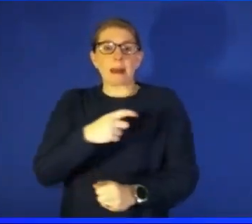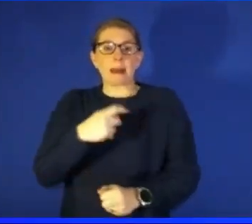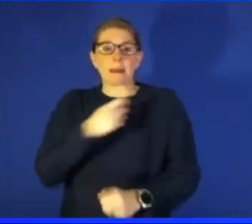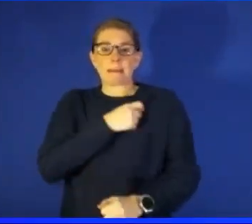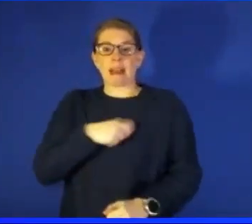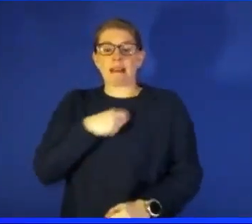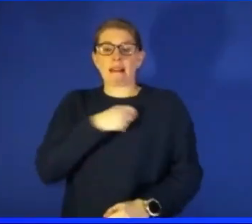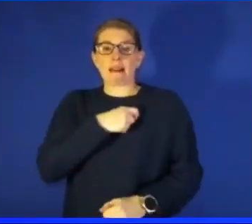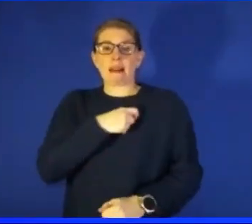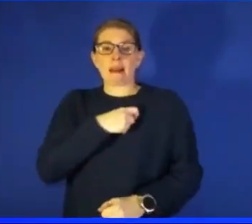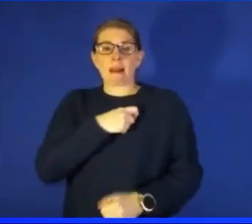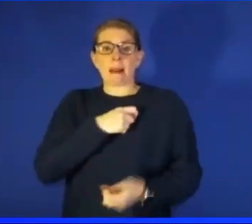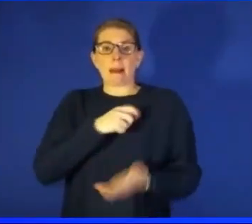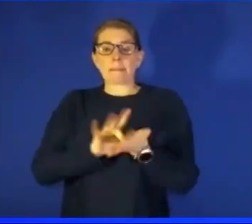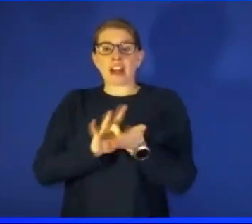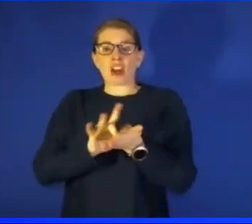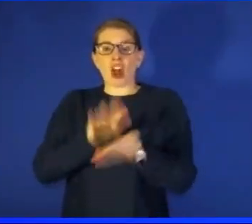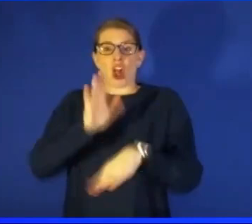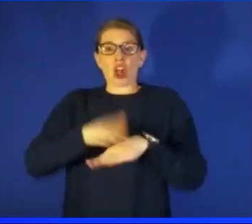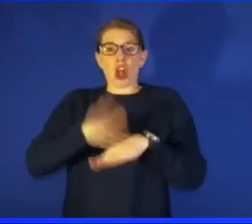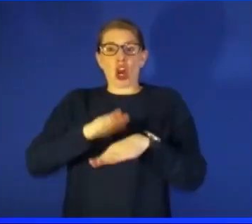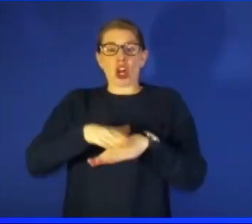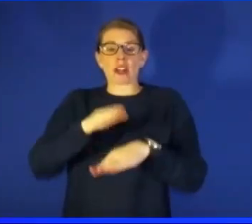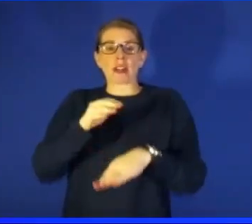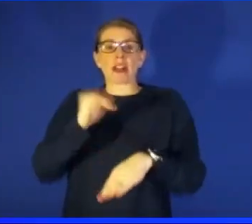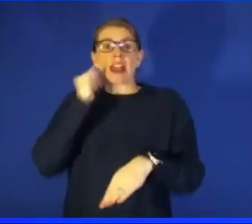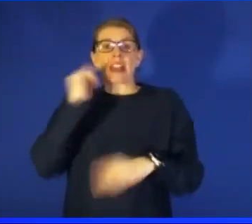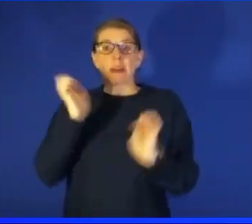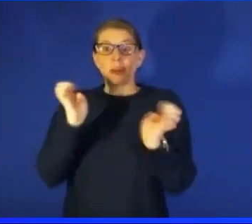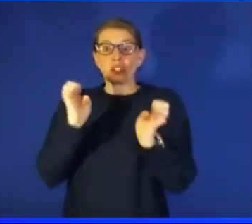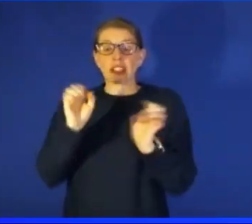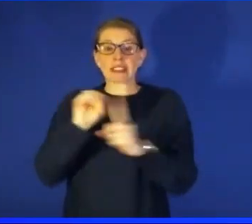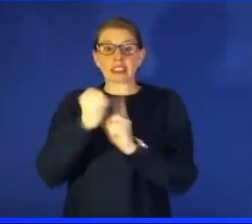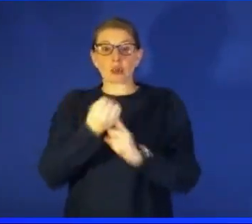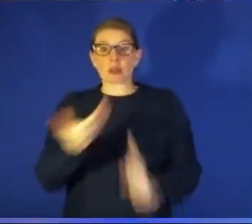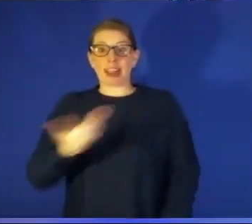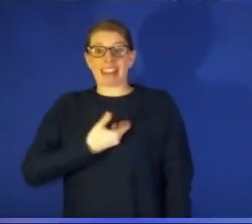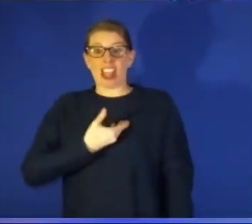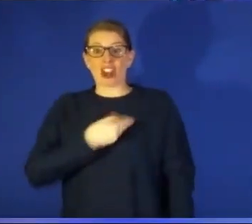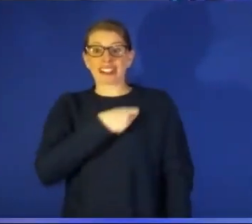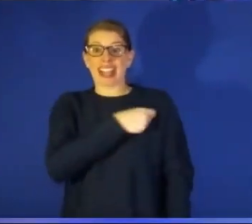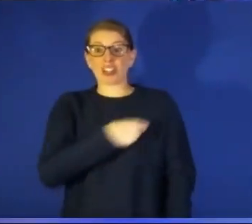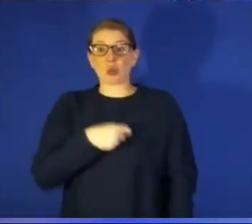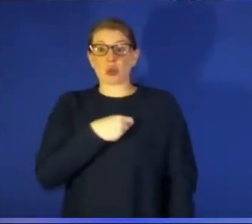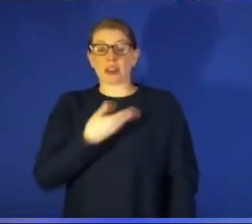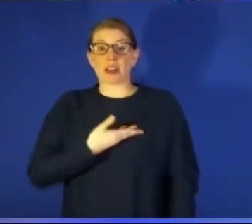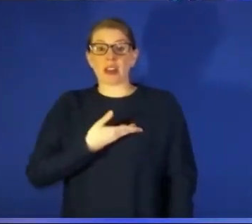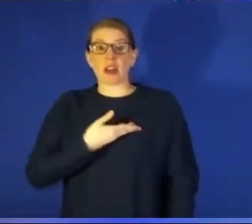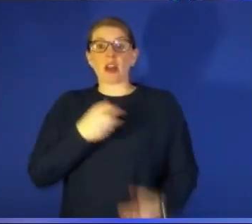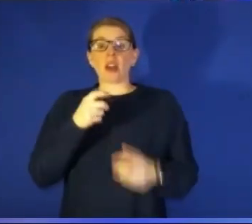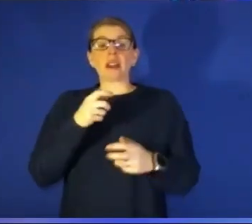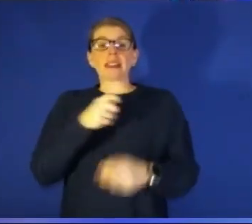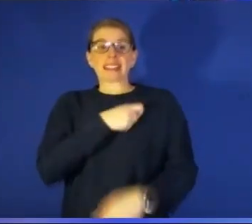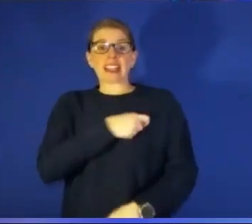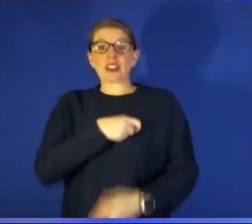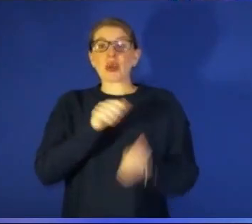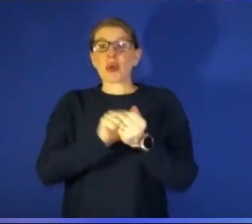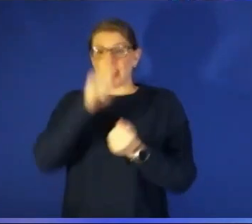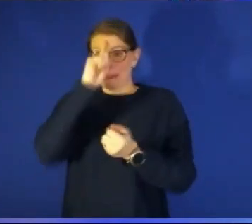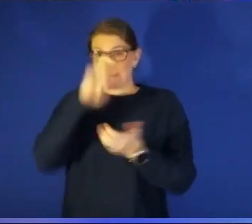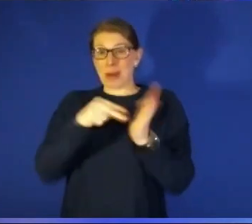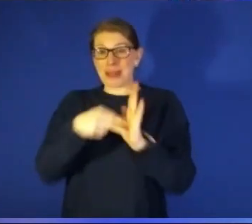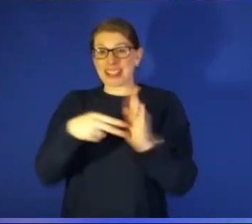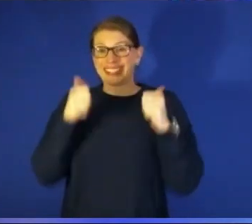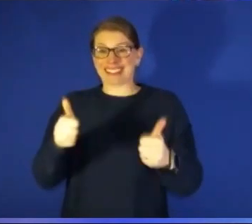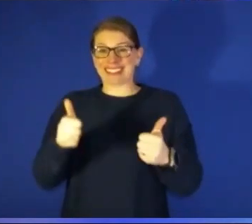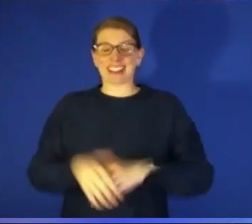so that if they do get in an accident or an emergency situation, that it's right there tattooed. So a tattoo with a purpose. Yeah. Love that. Okay, so what